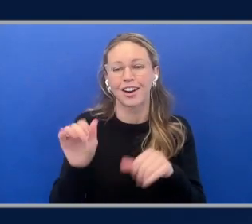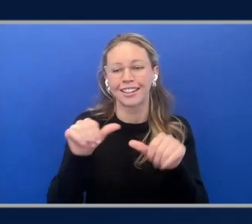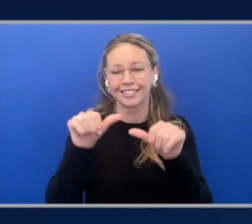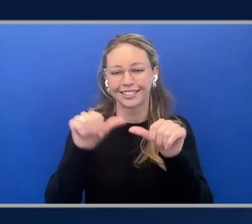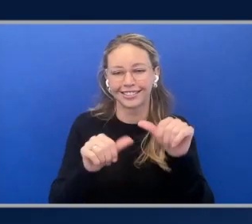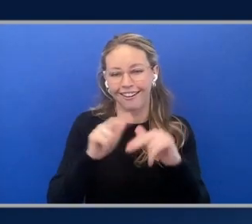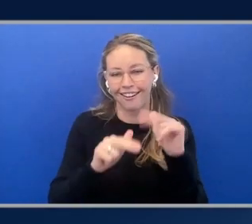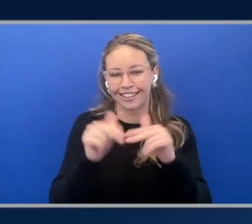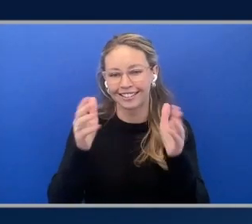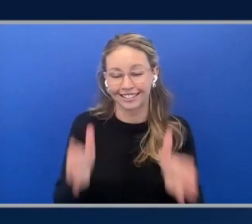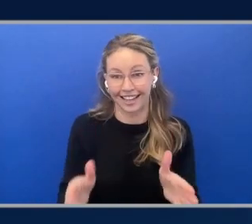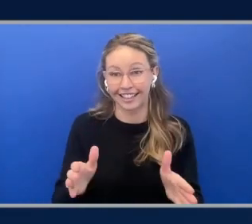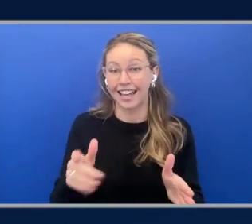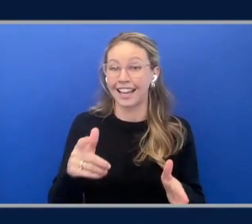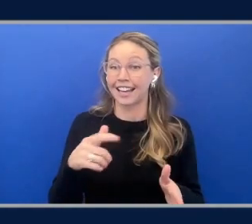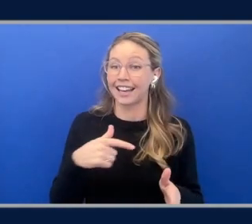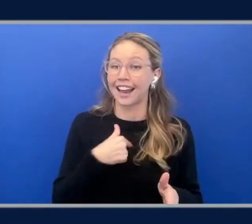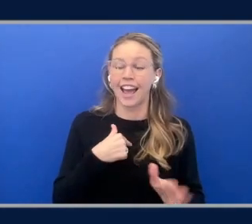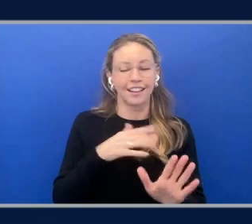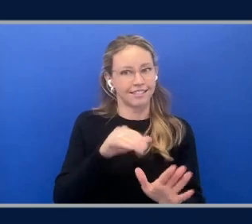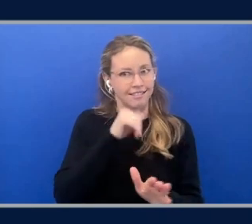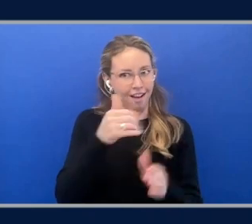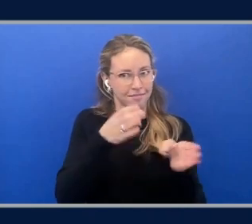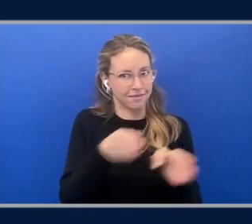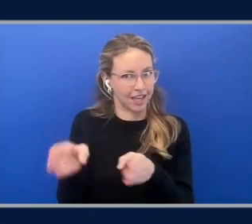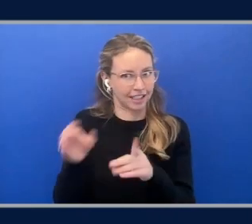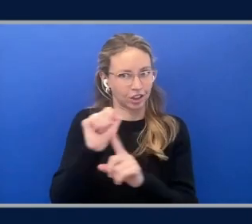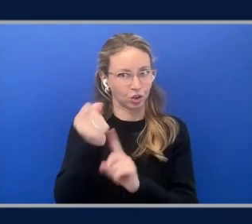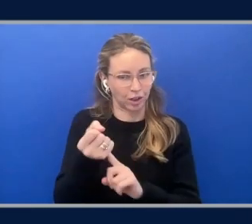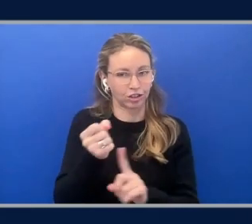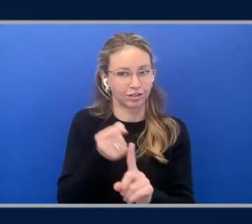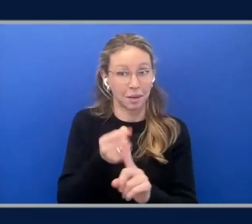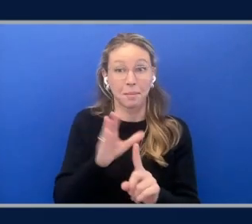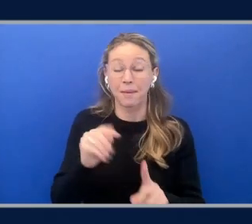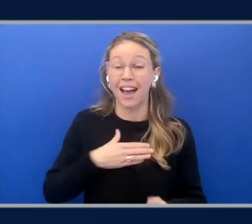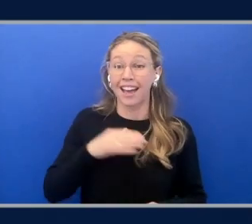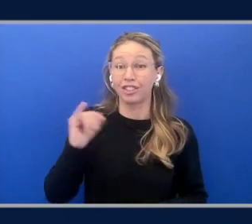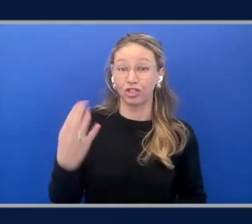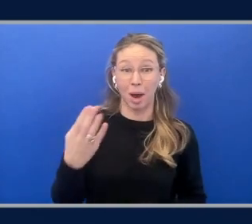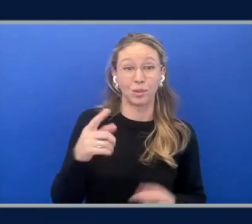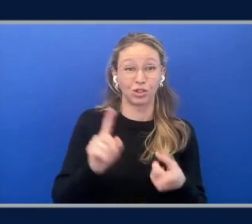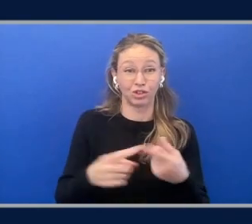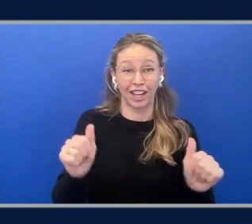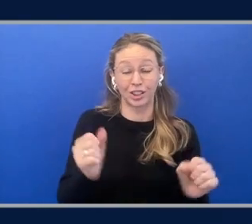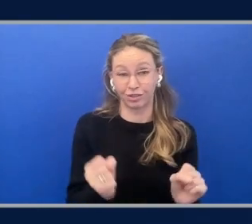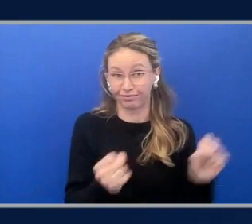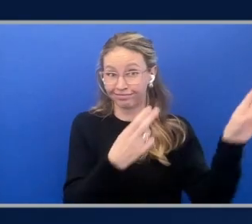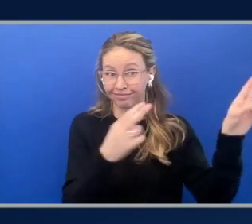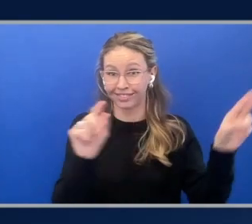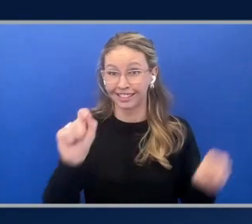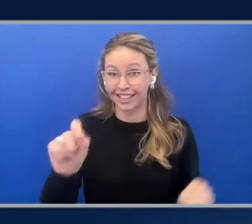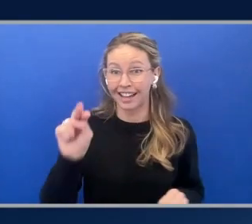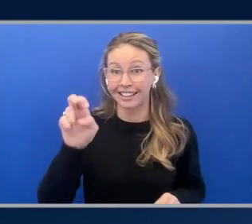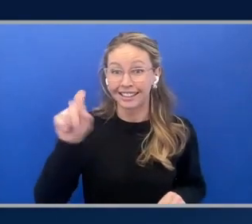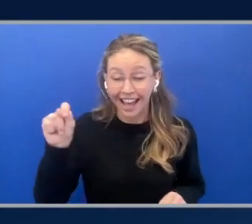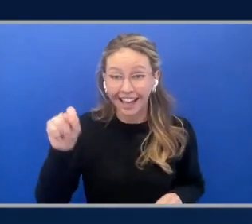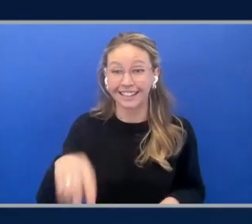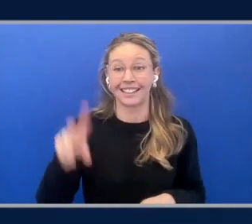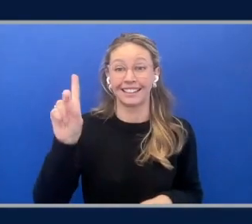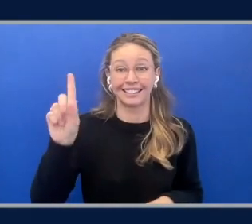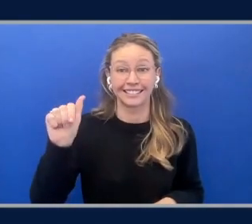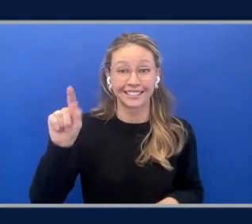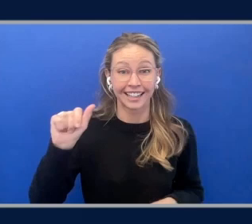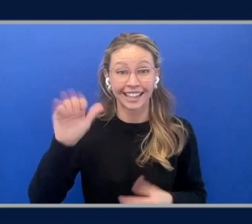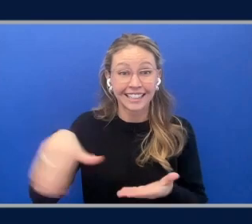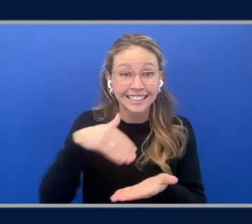which is an interesting, totally unplanned situation, is my job was to get rid of the .NET, the data center, and customer accounts. That's rude. Yeah, I know.